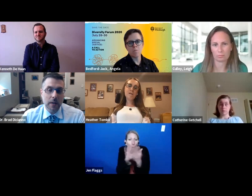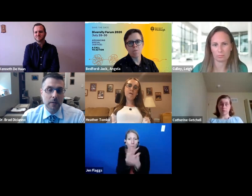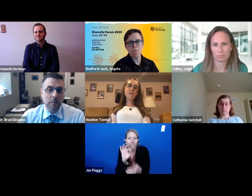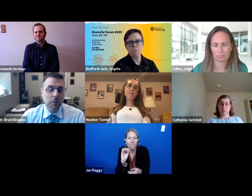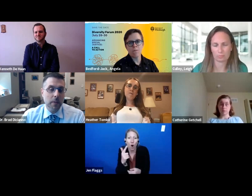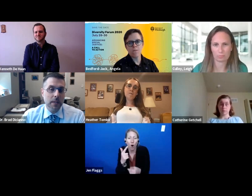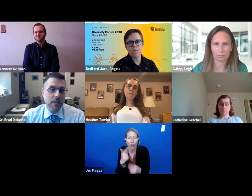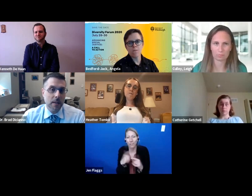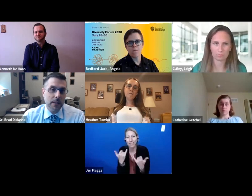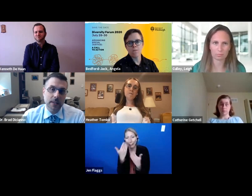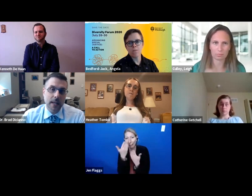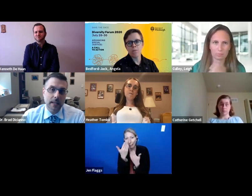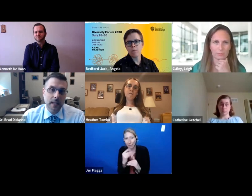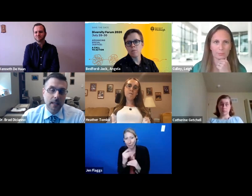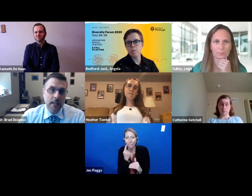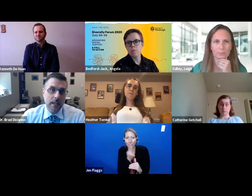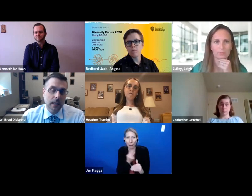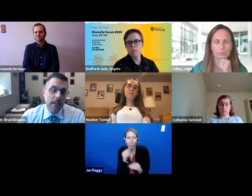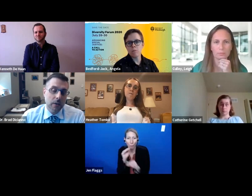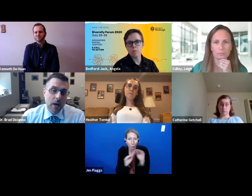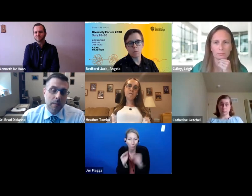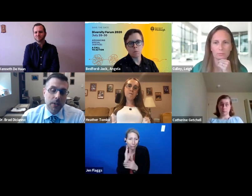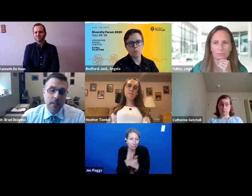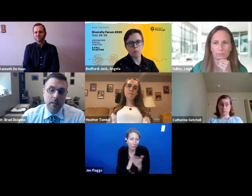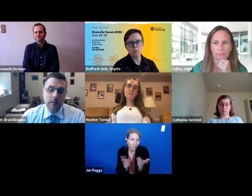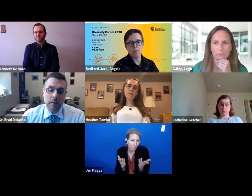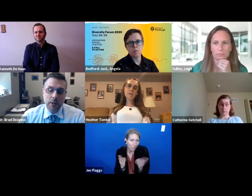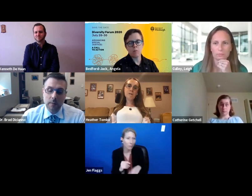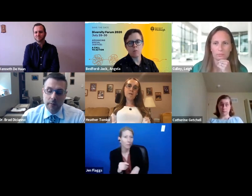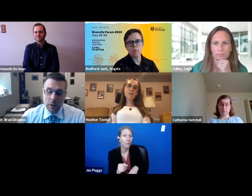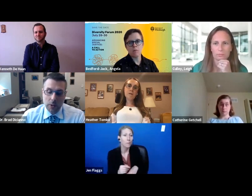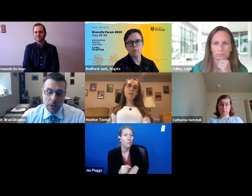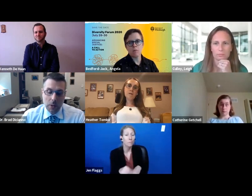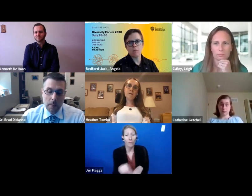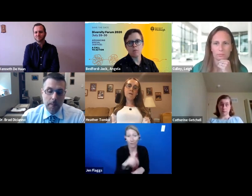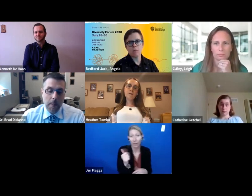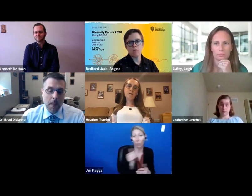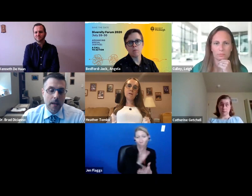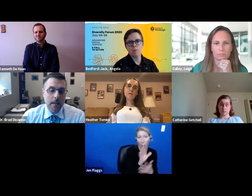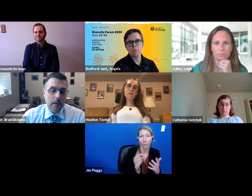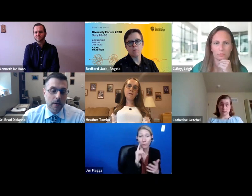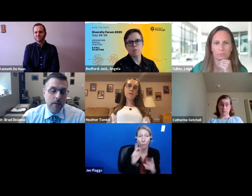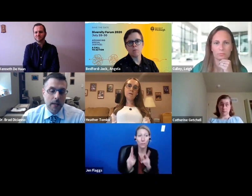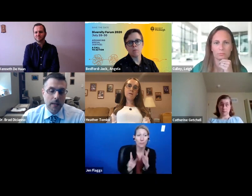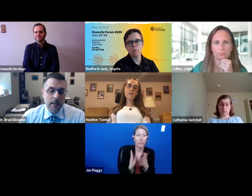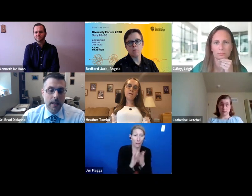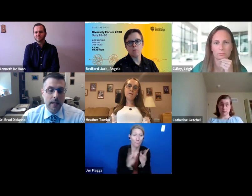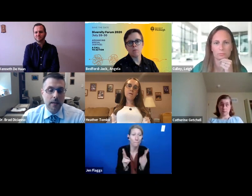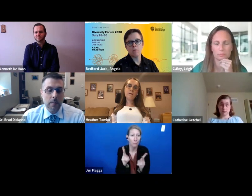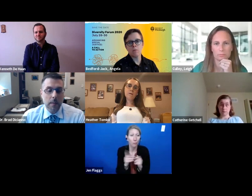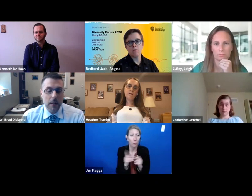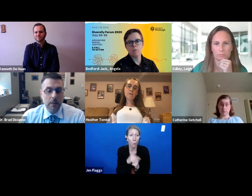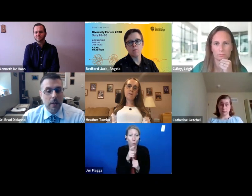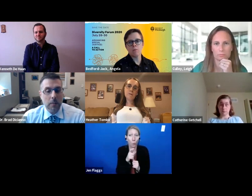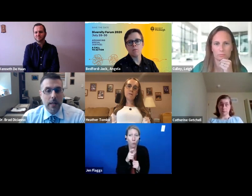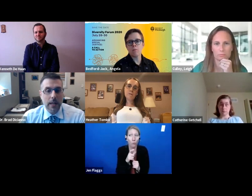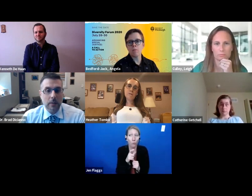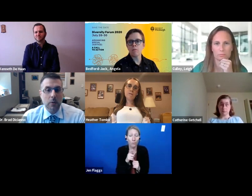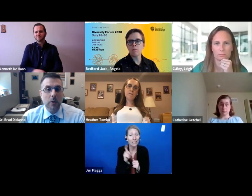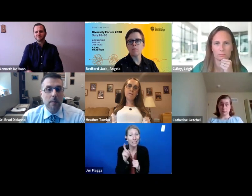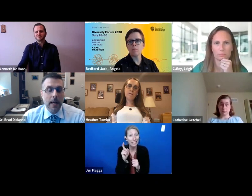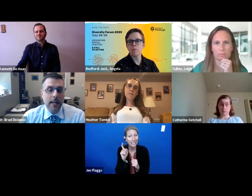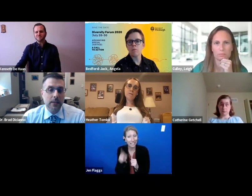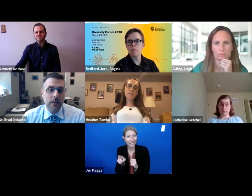limit your mouth movement to some extent. Another option for some folks who either need better lip